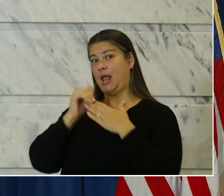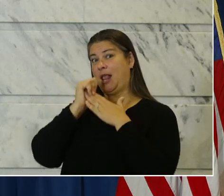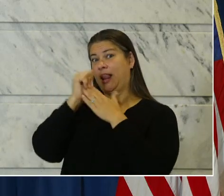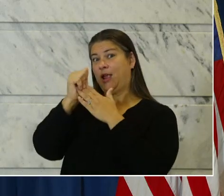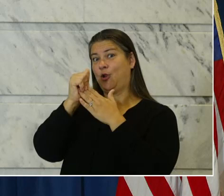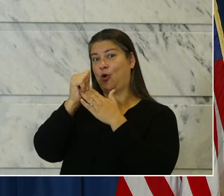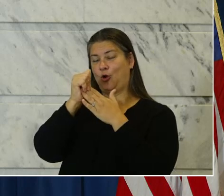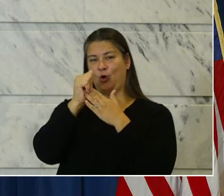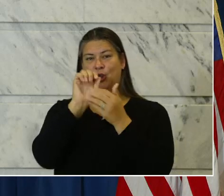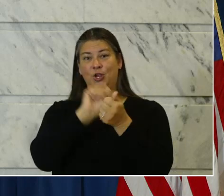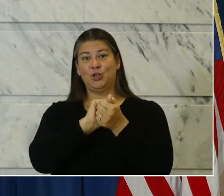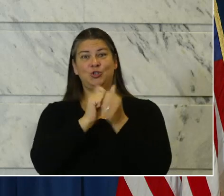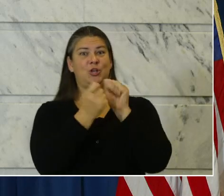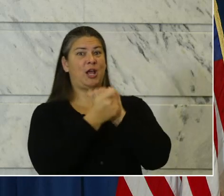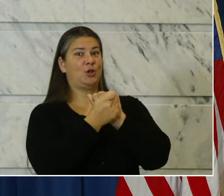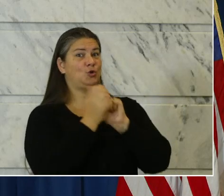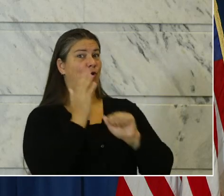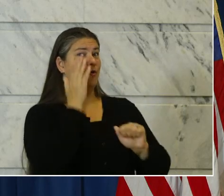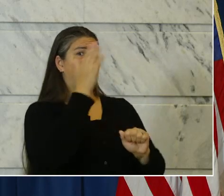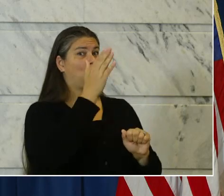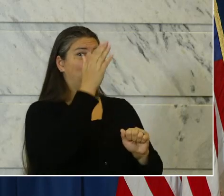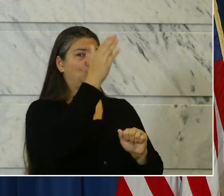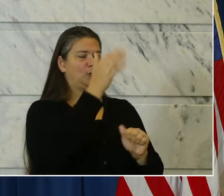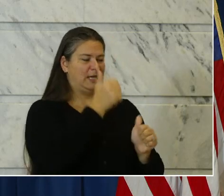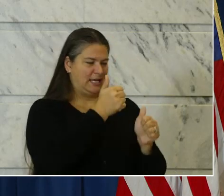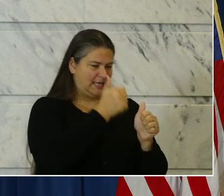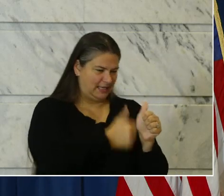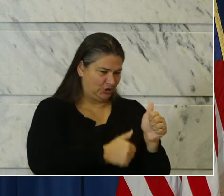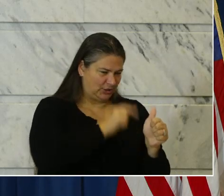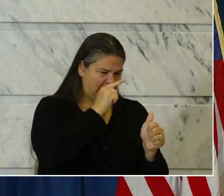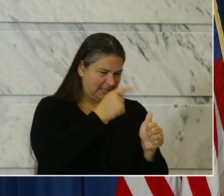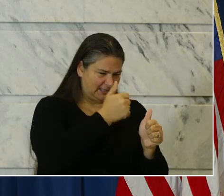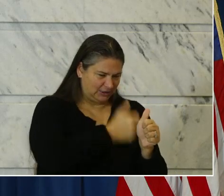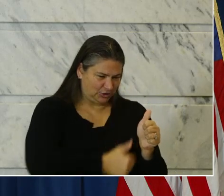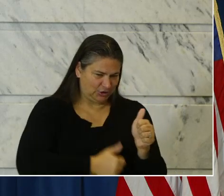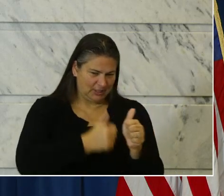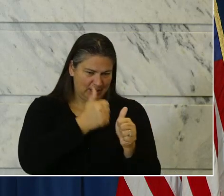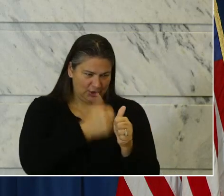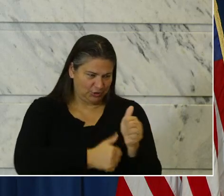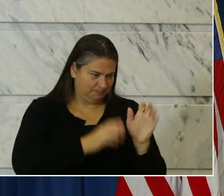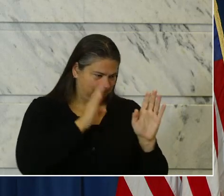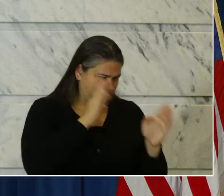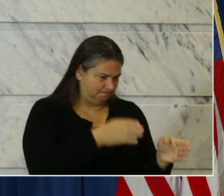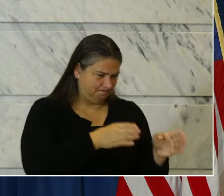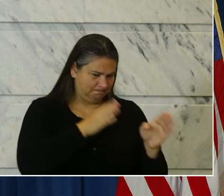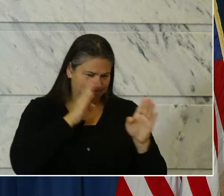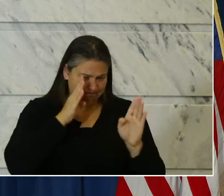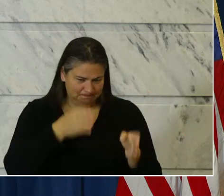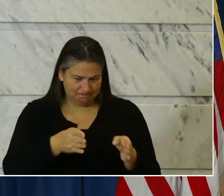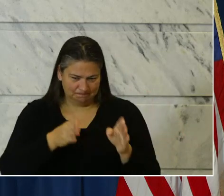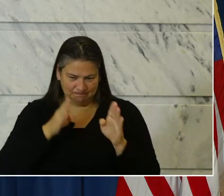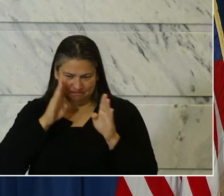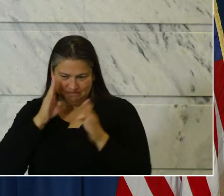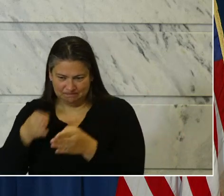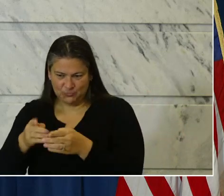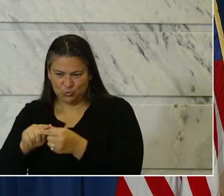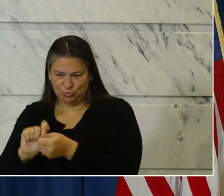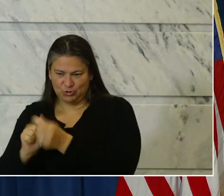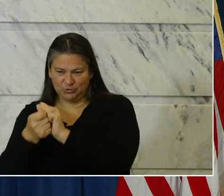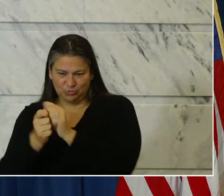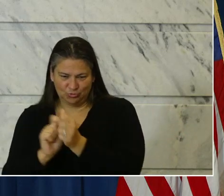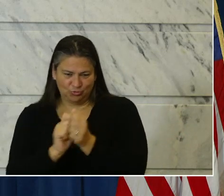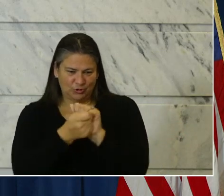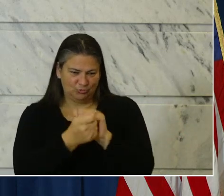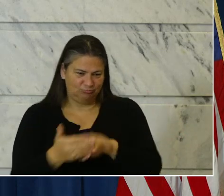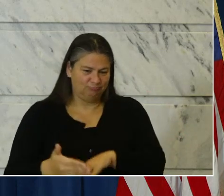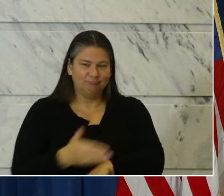futures, one child at a time. So thank you to Knox County Public Schools. Also want to let you know we